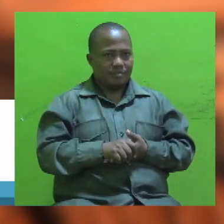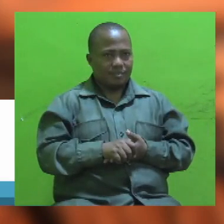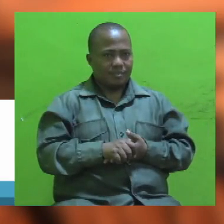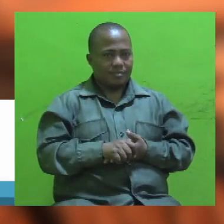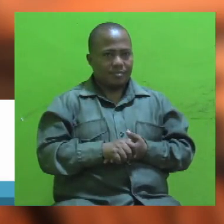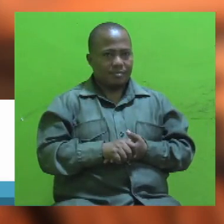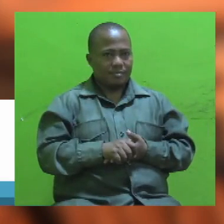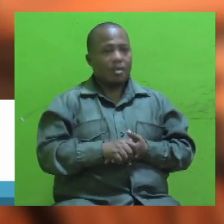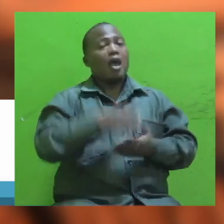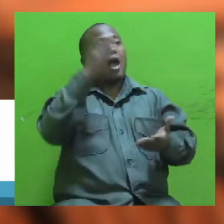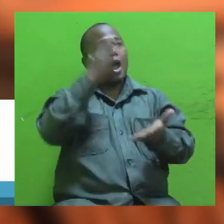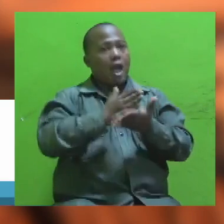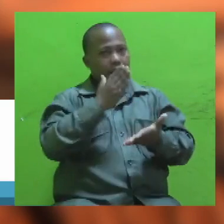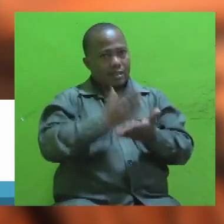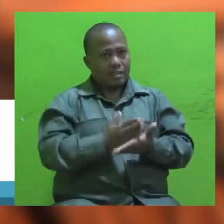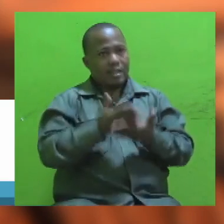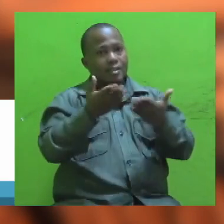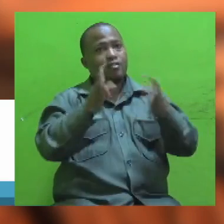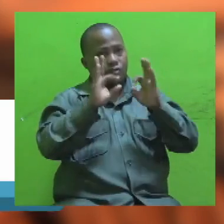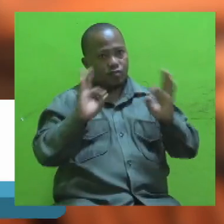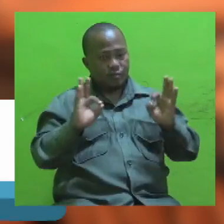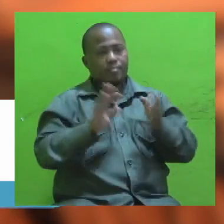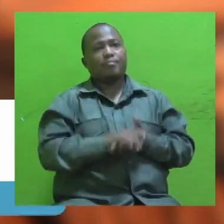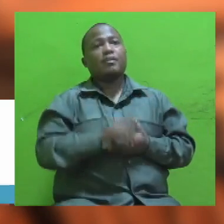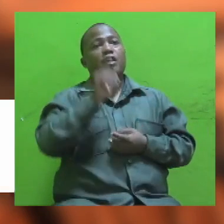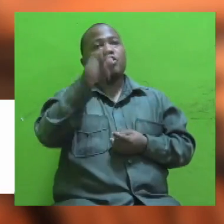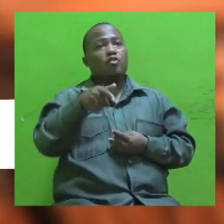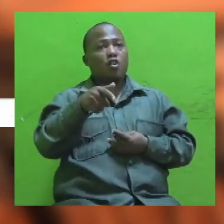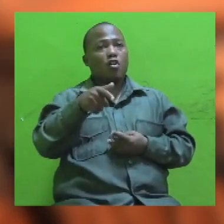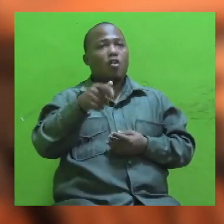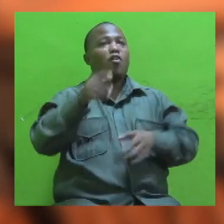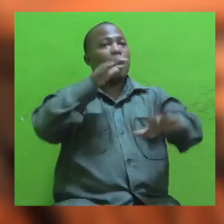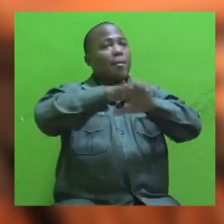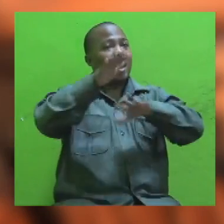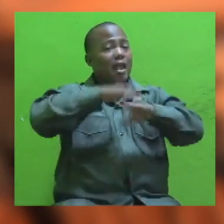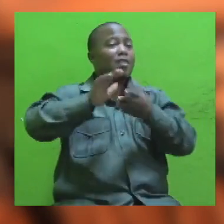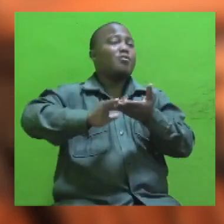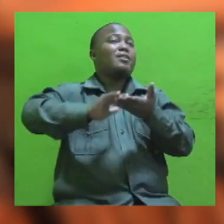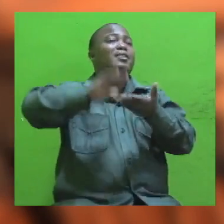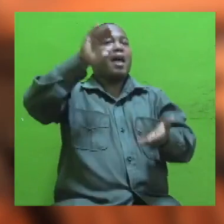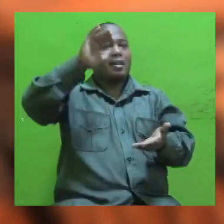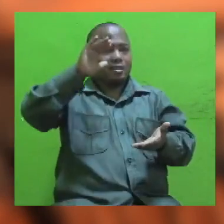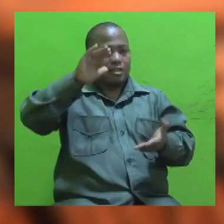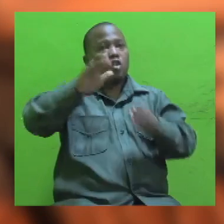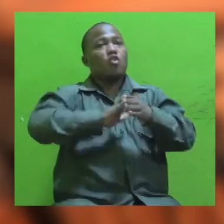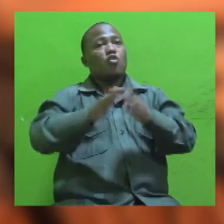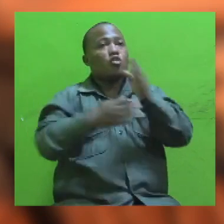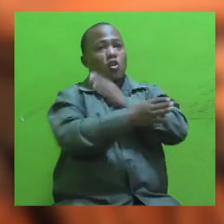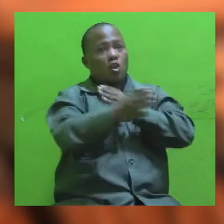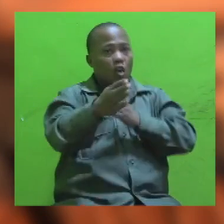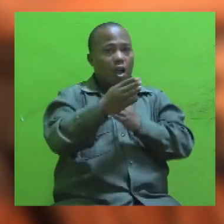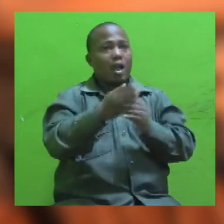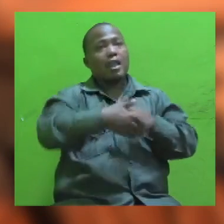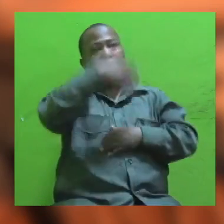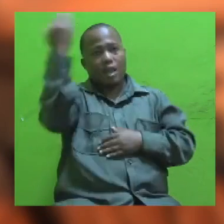level best to make sure you understood. So, for further information concerning local government, please revise